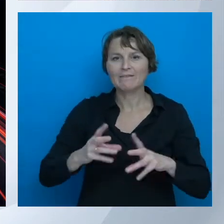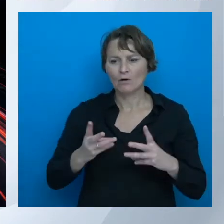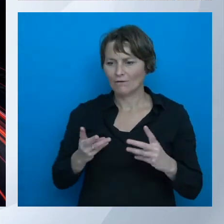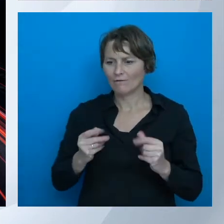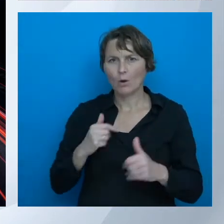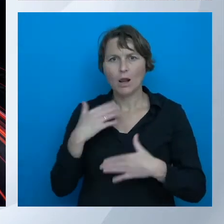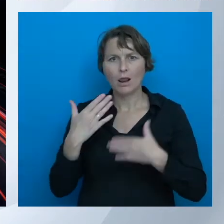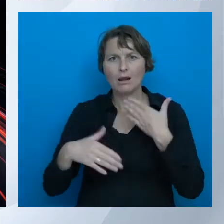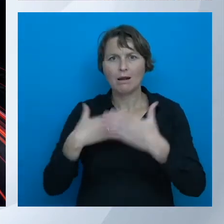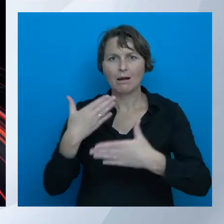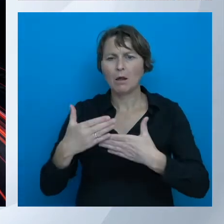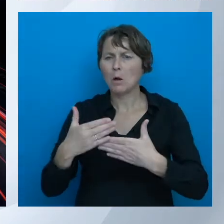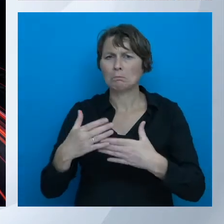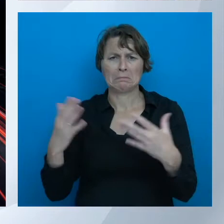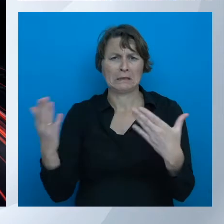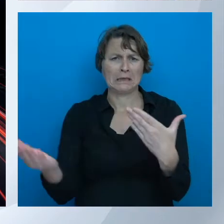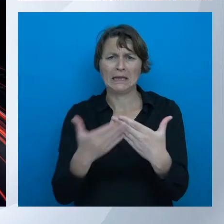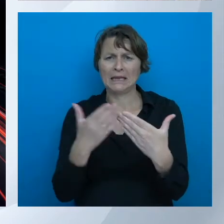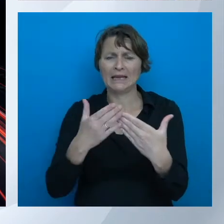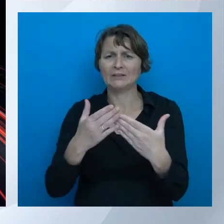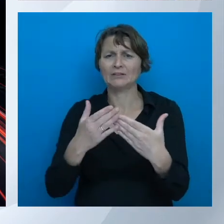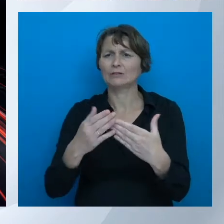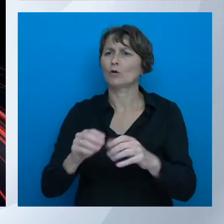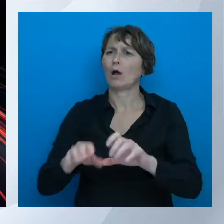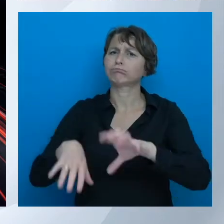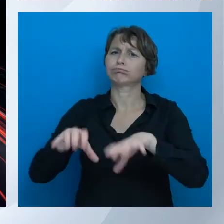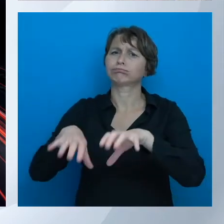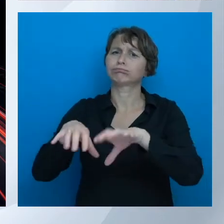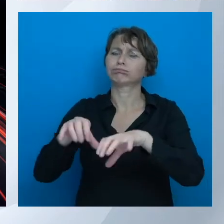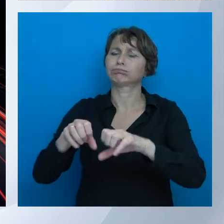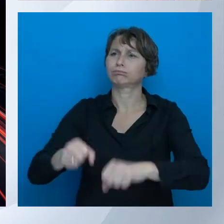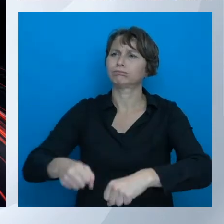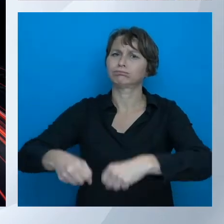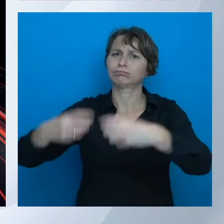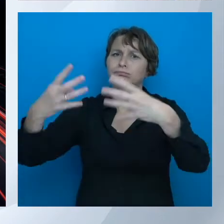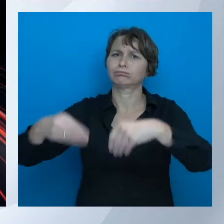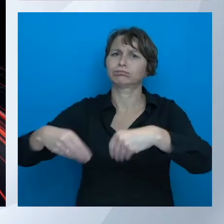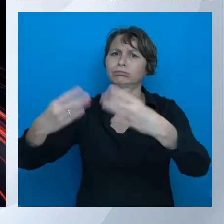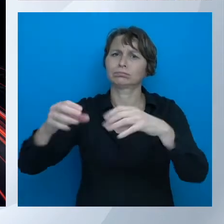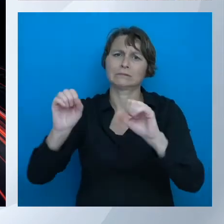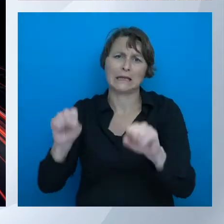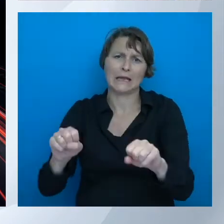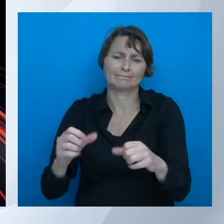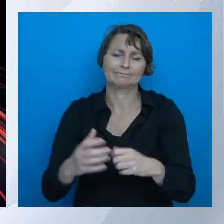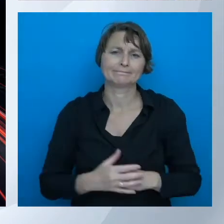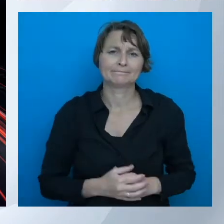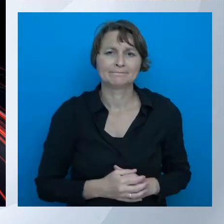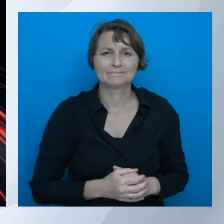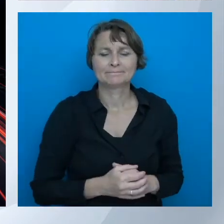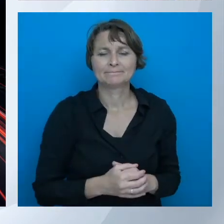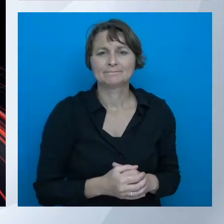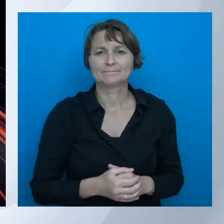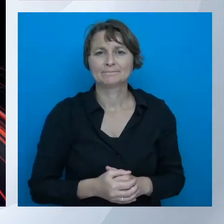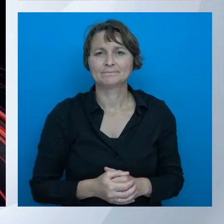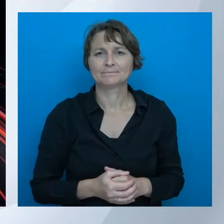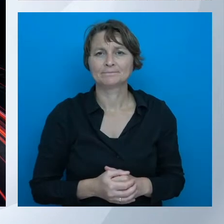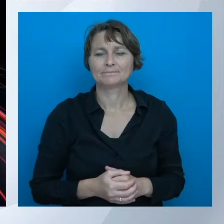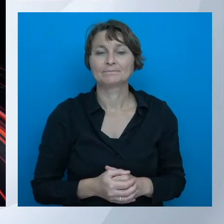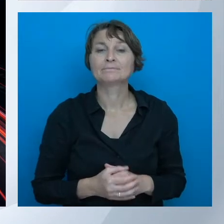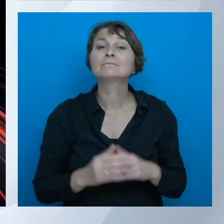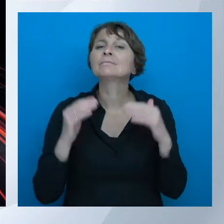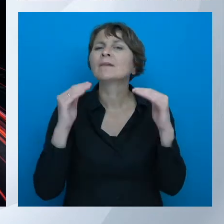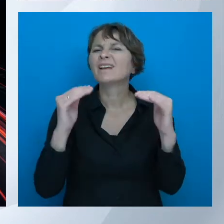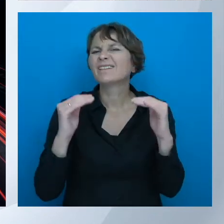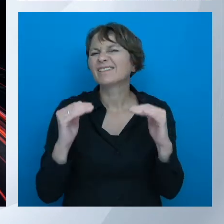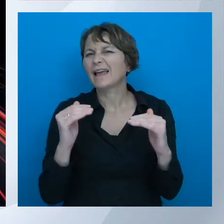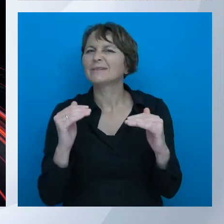new content or work with the content that you want to surface. Then it has a sort of developer